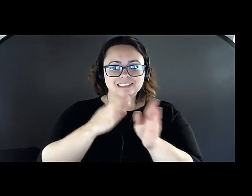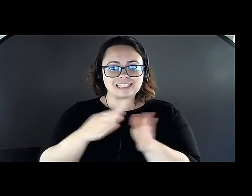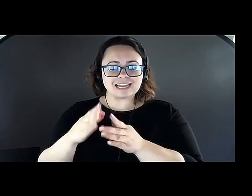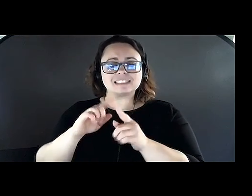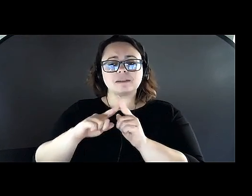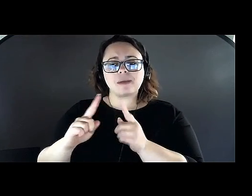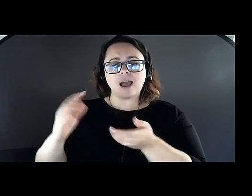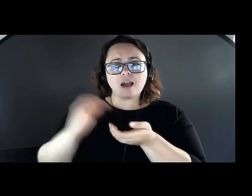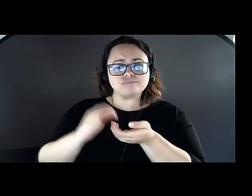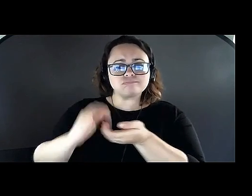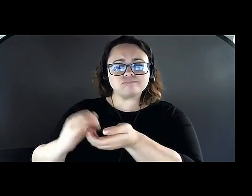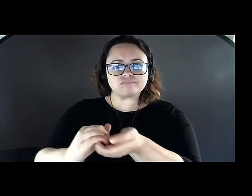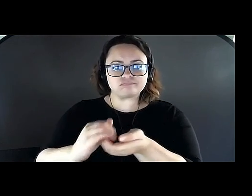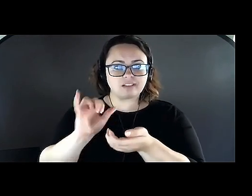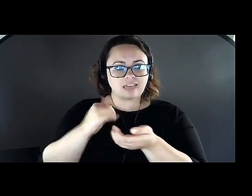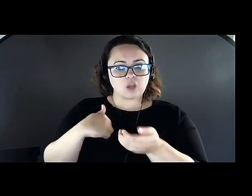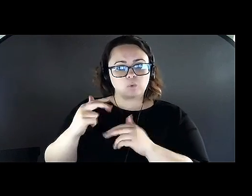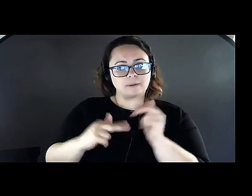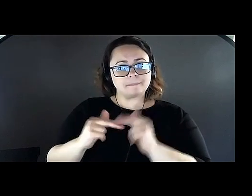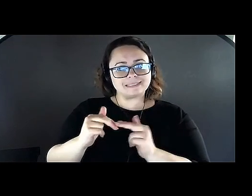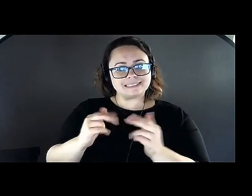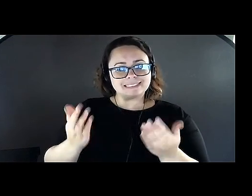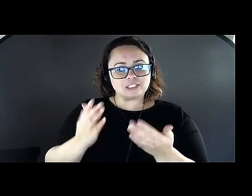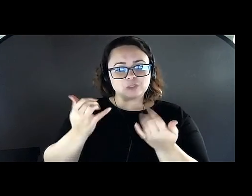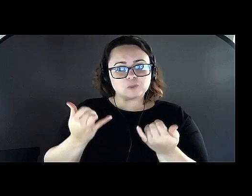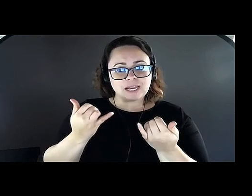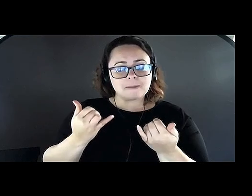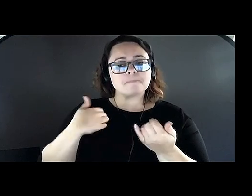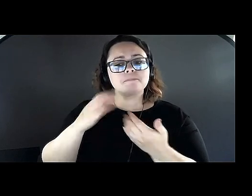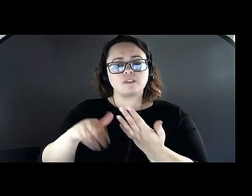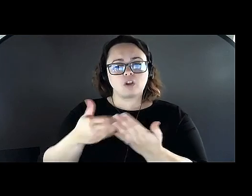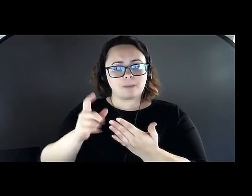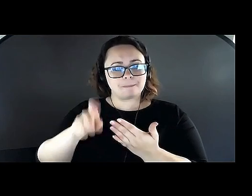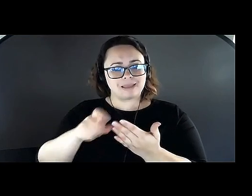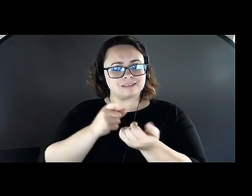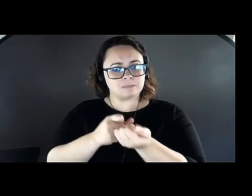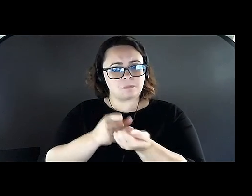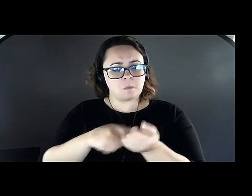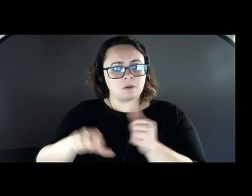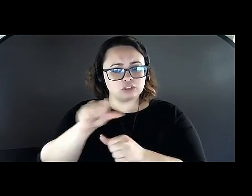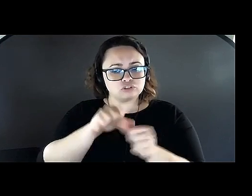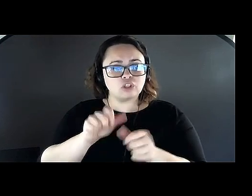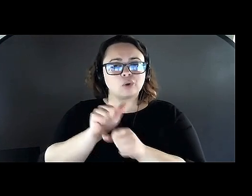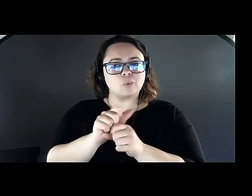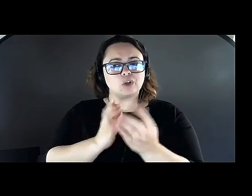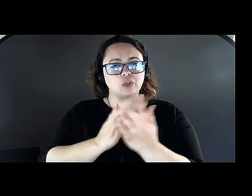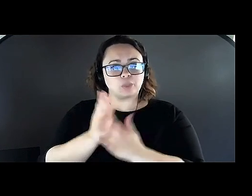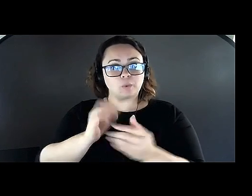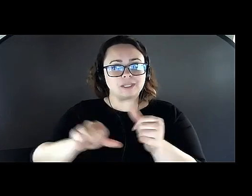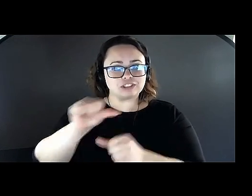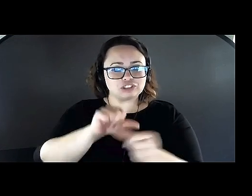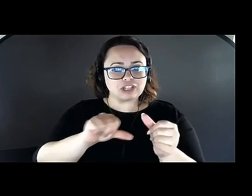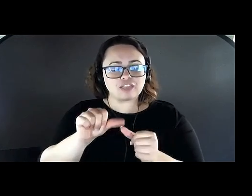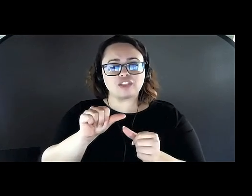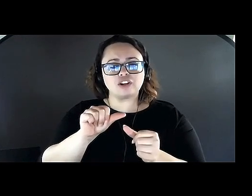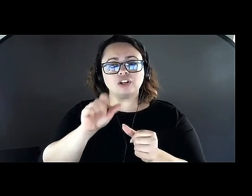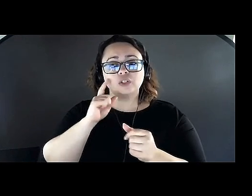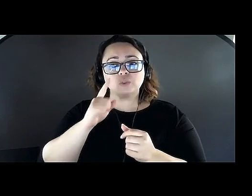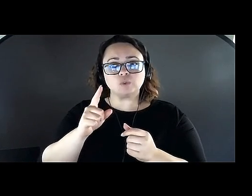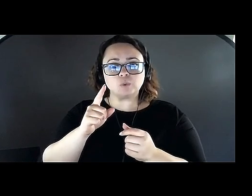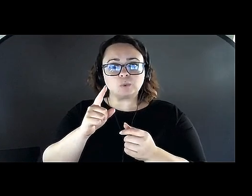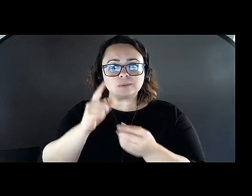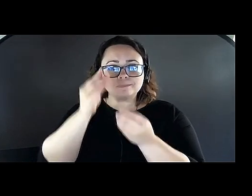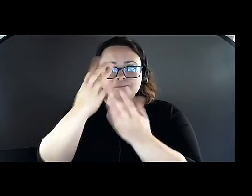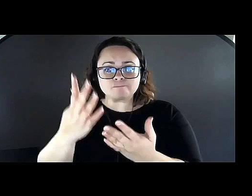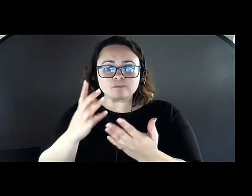also in partnerships that we are building here today. We all need to support each other and work through one another by scaling your